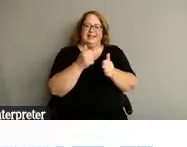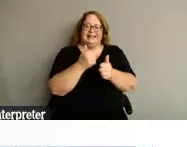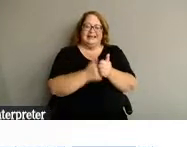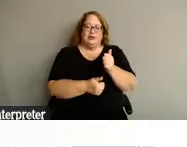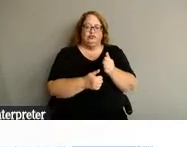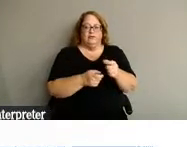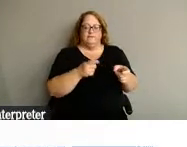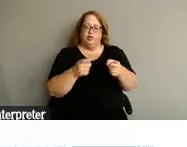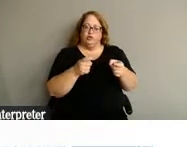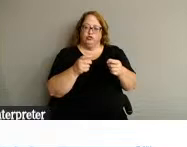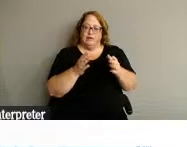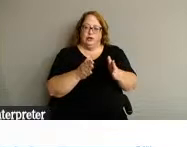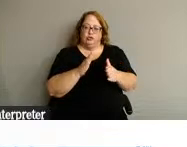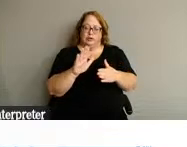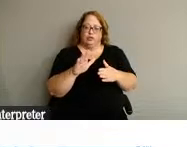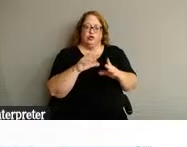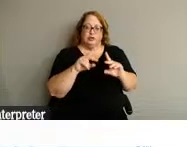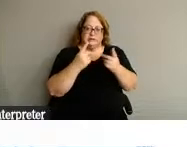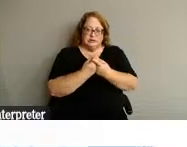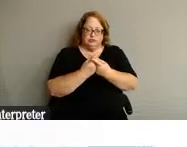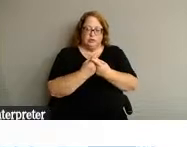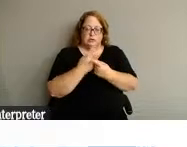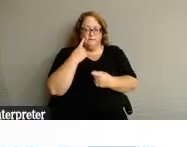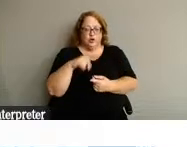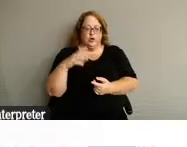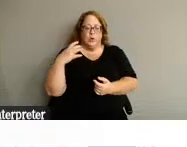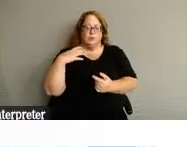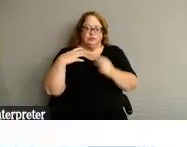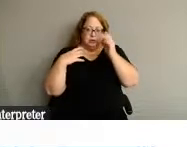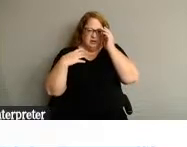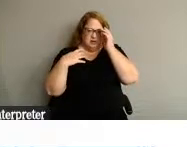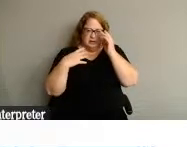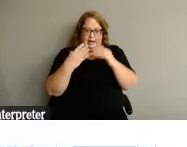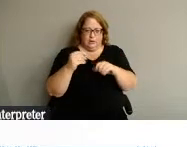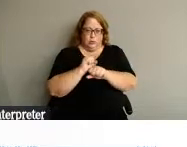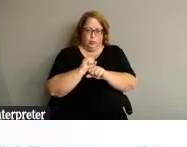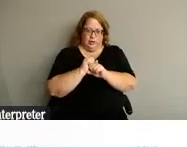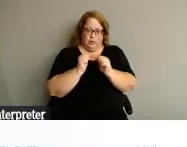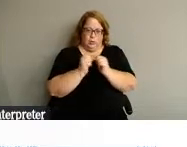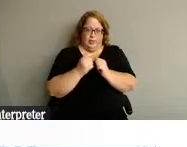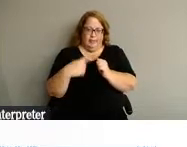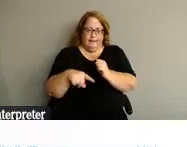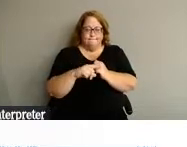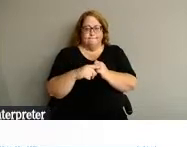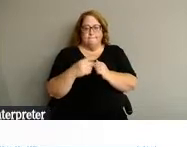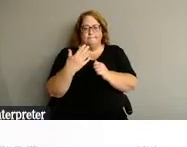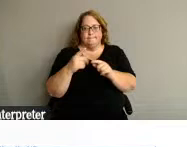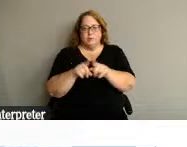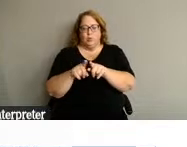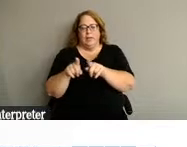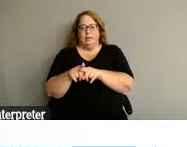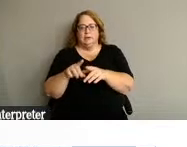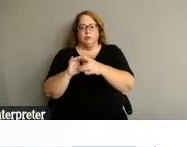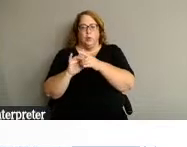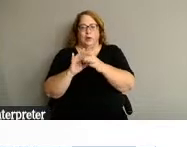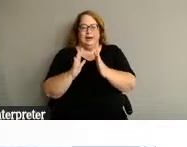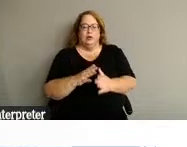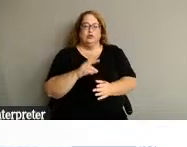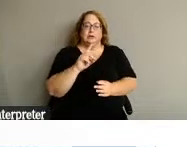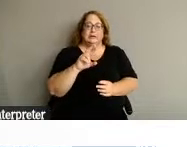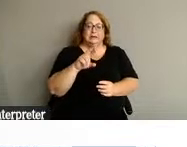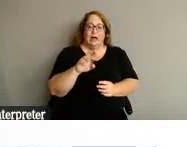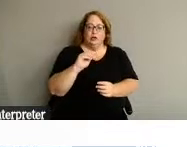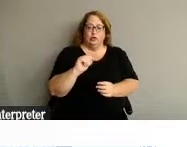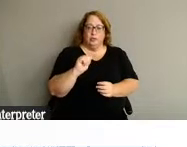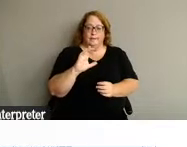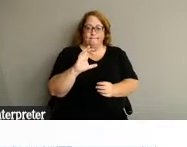of the directors in their districts for coaching and working with them, as well as coordinators. Dr. Macklin has